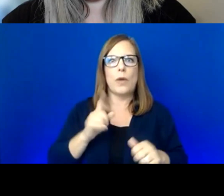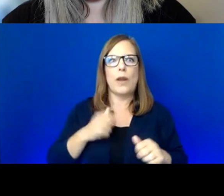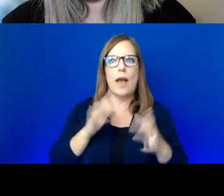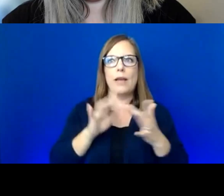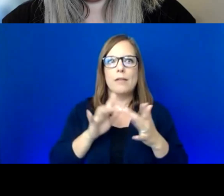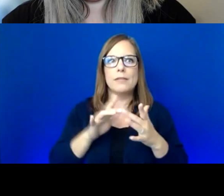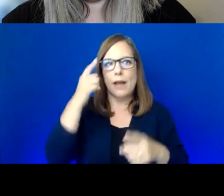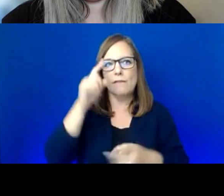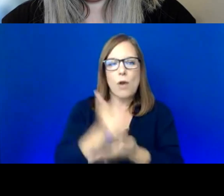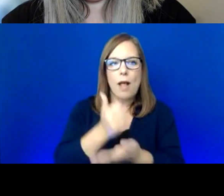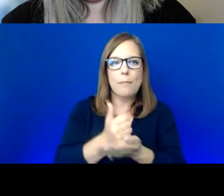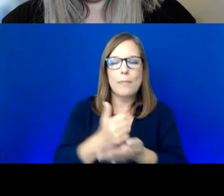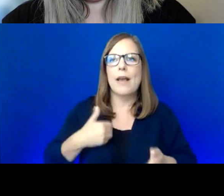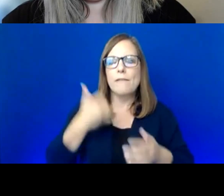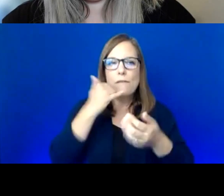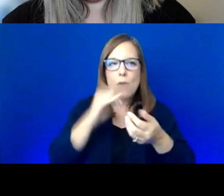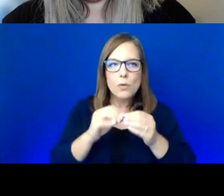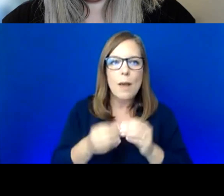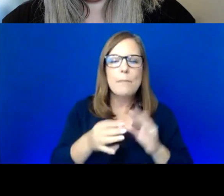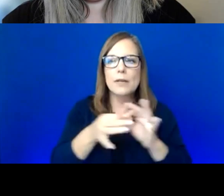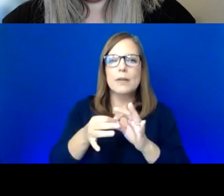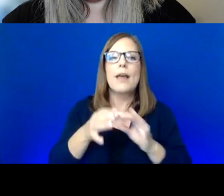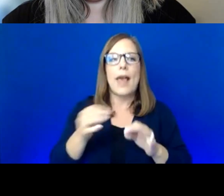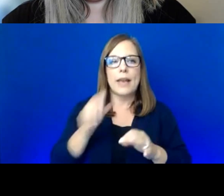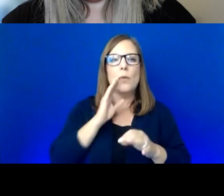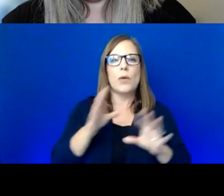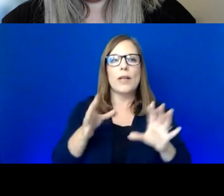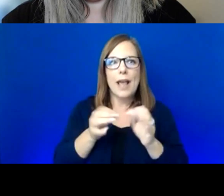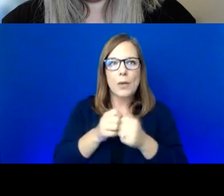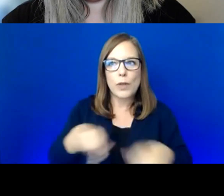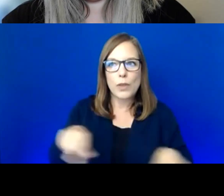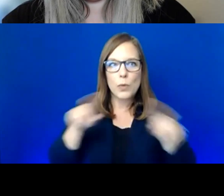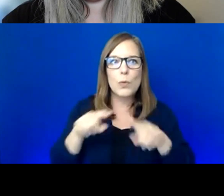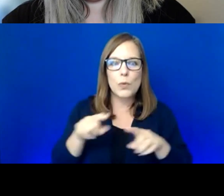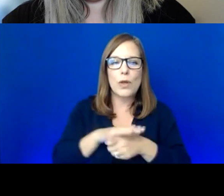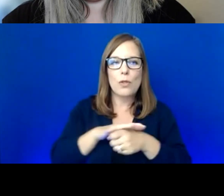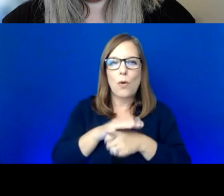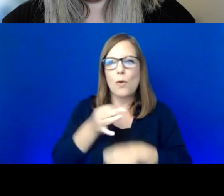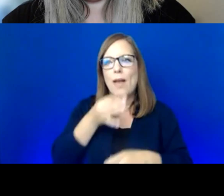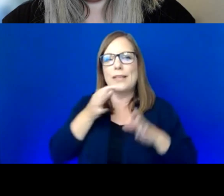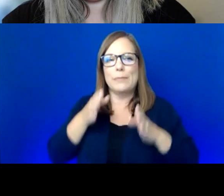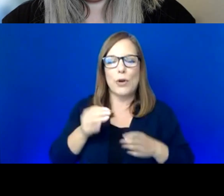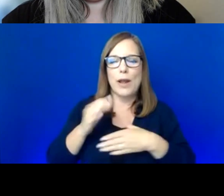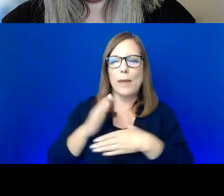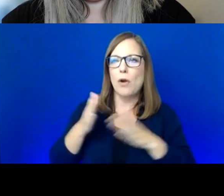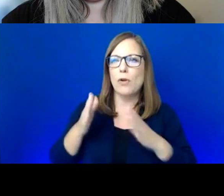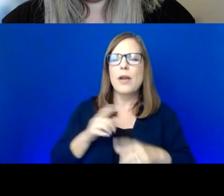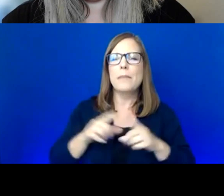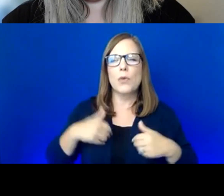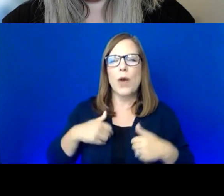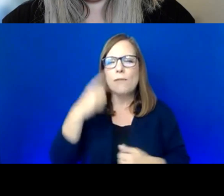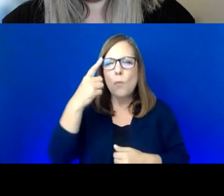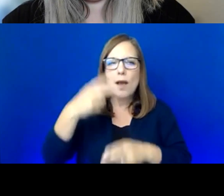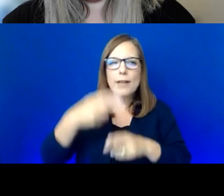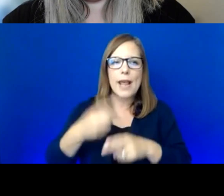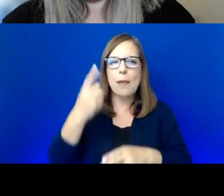then goes to you all, right? Goes to the local experts, the local partners. But one identity so that people can find us more